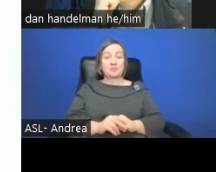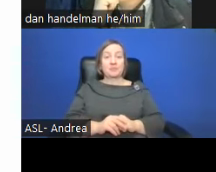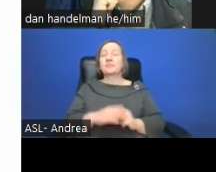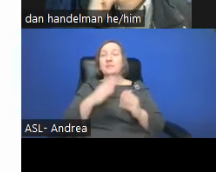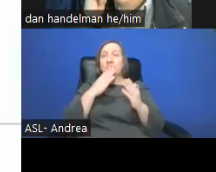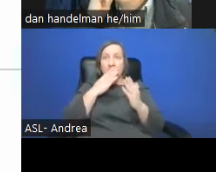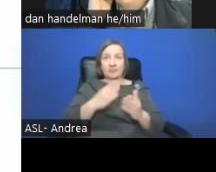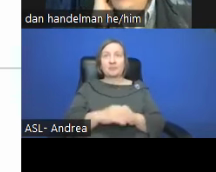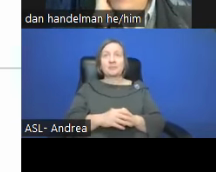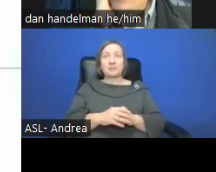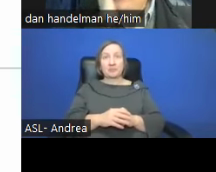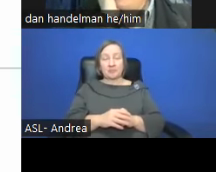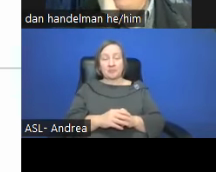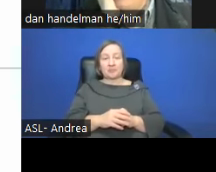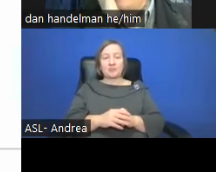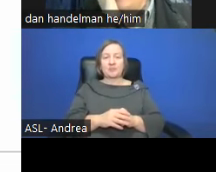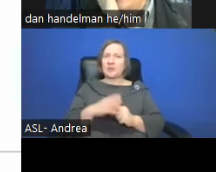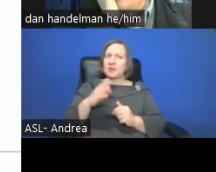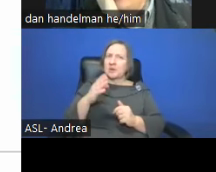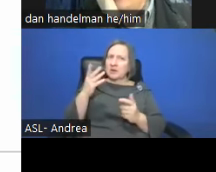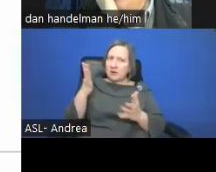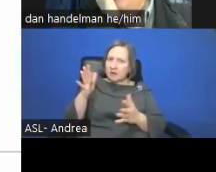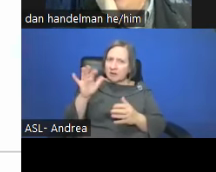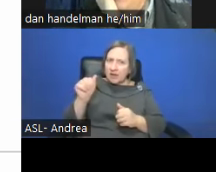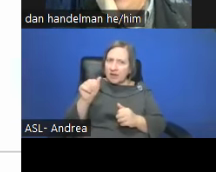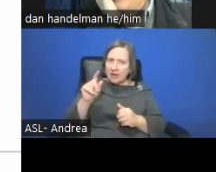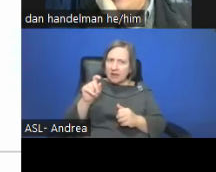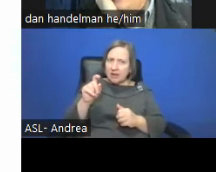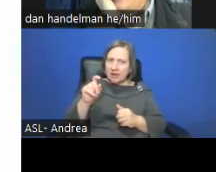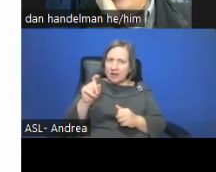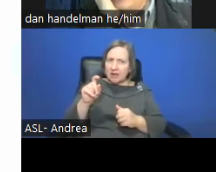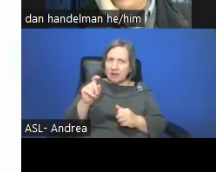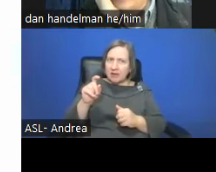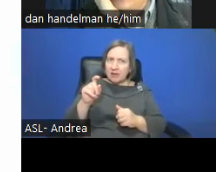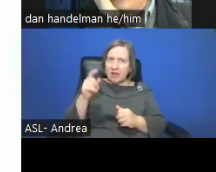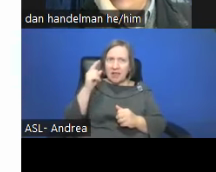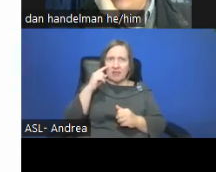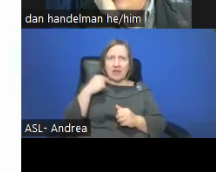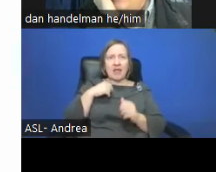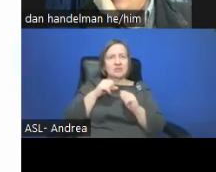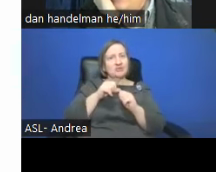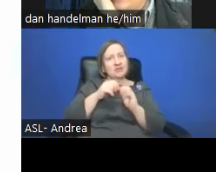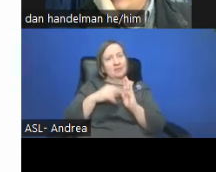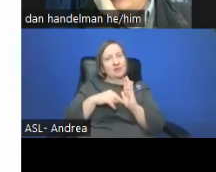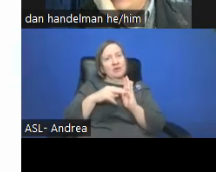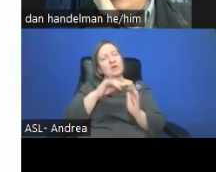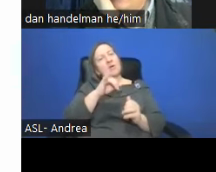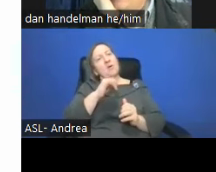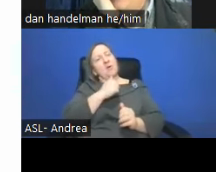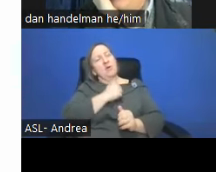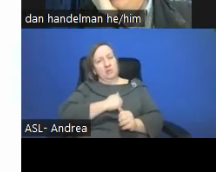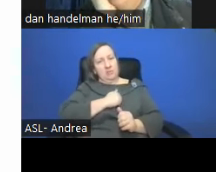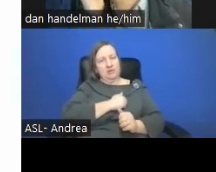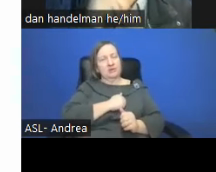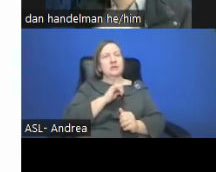Thank you. Let's go. Did we cover A already? I think I just kept reading. Yeah. Oh, That's I about-